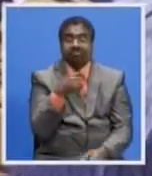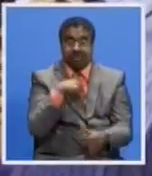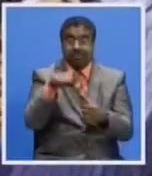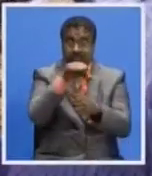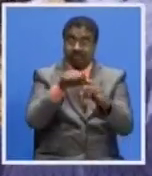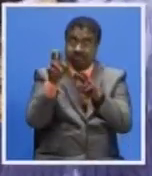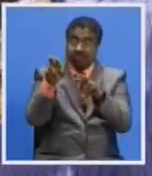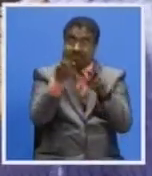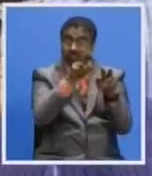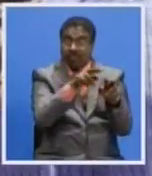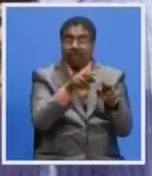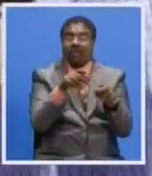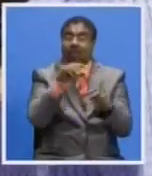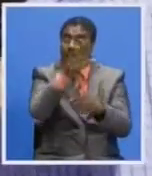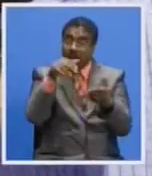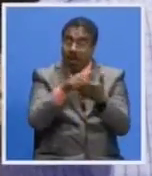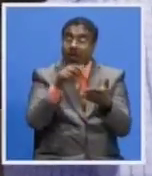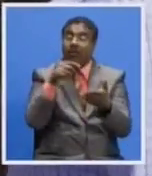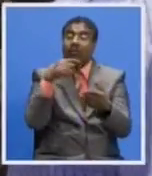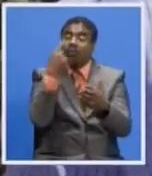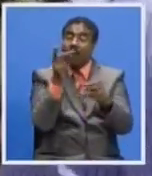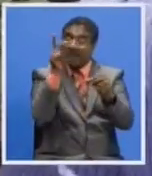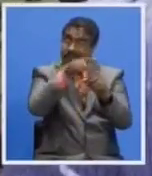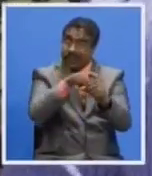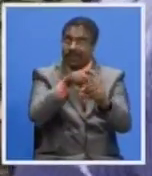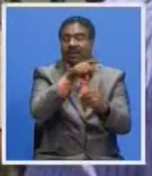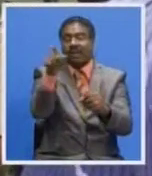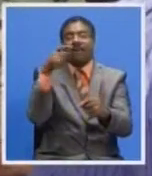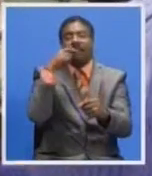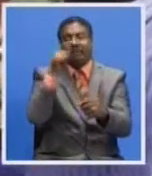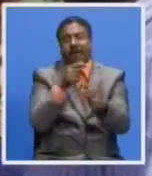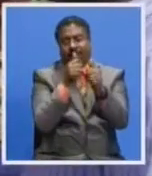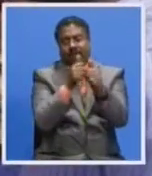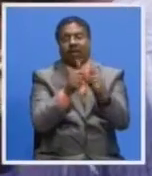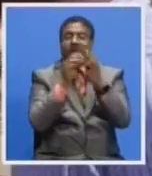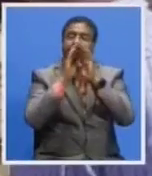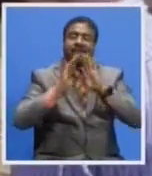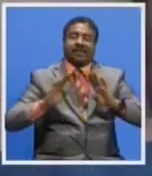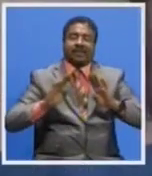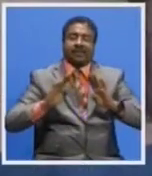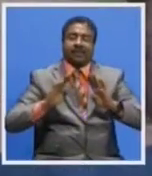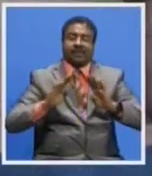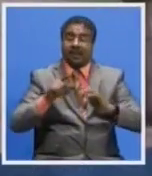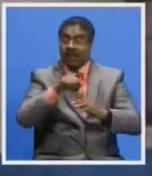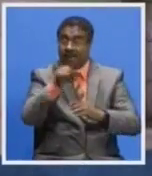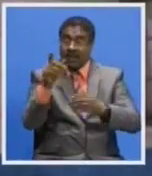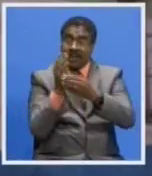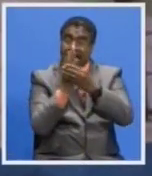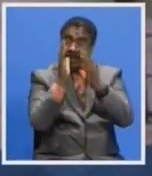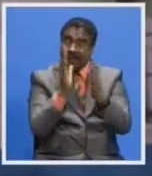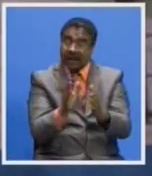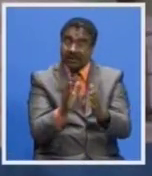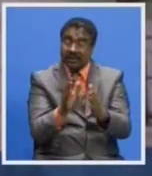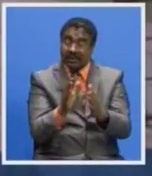engaged political parties participating on the need to maintain peace. And after a meeting with political party leaders at Mwanjuni Community Police